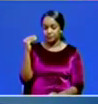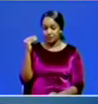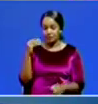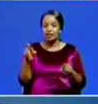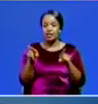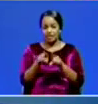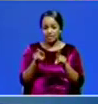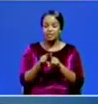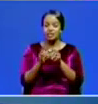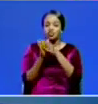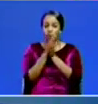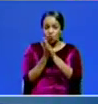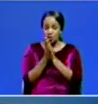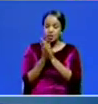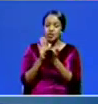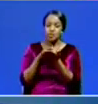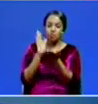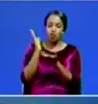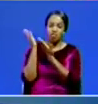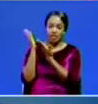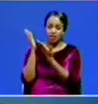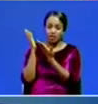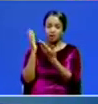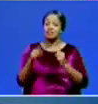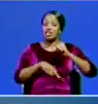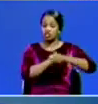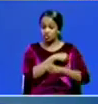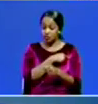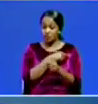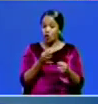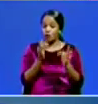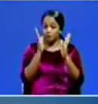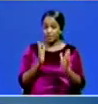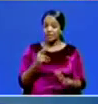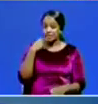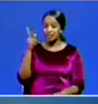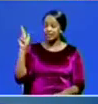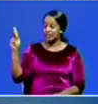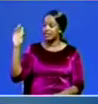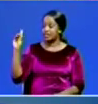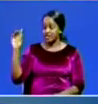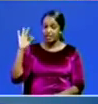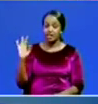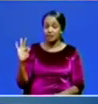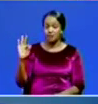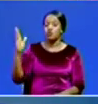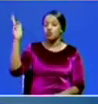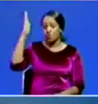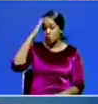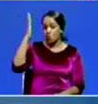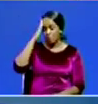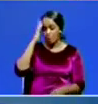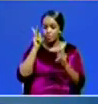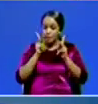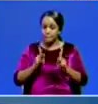Elvis Kosgei now reports, General Mwathethe said that KDF deeply acknowledged the risks, personal